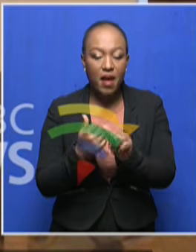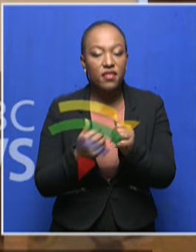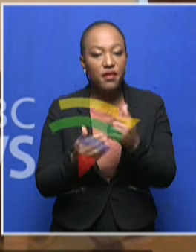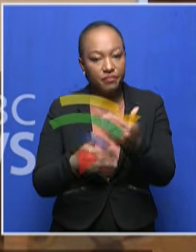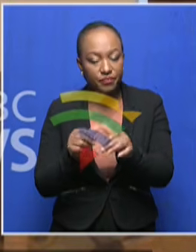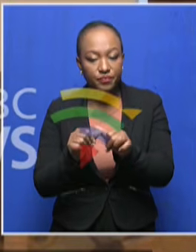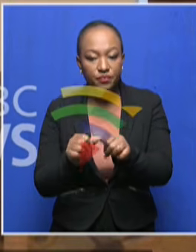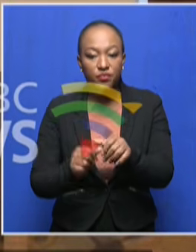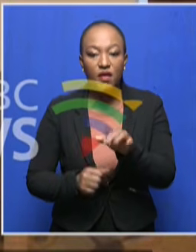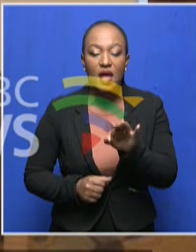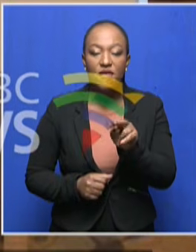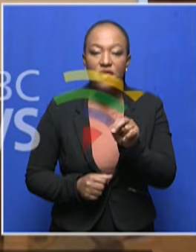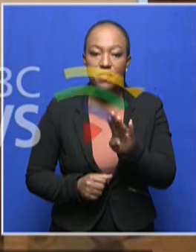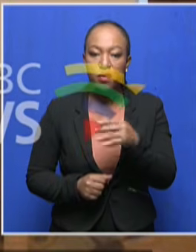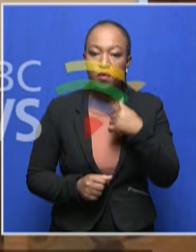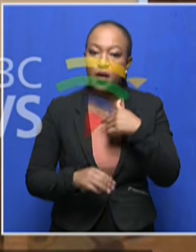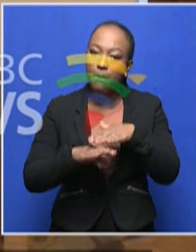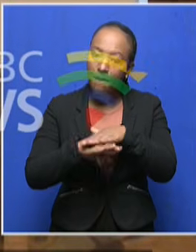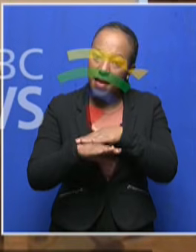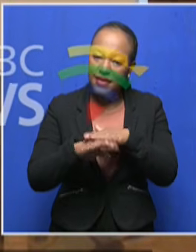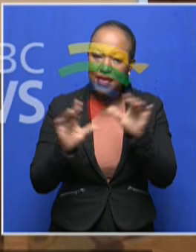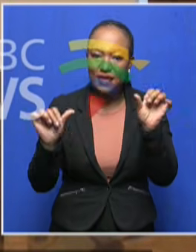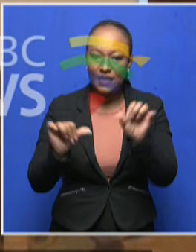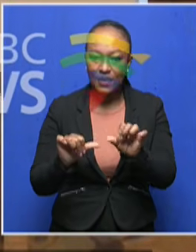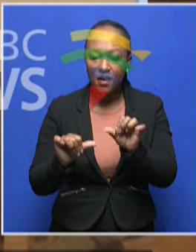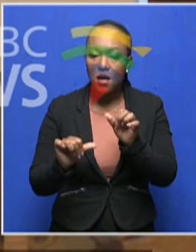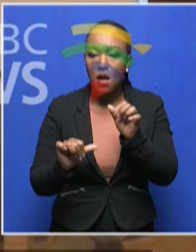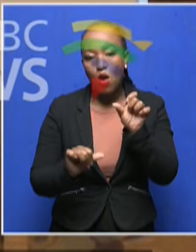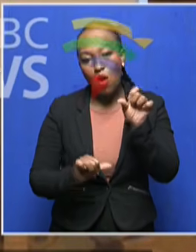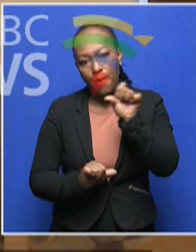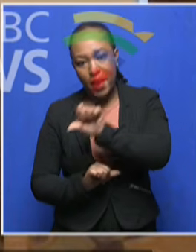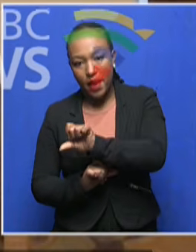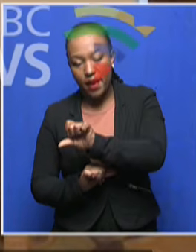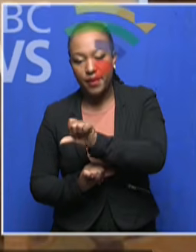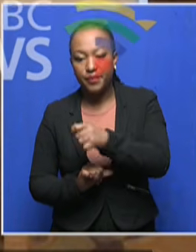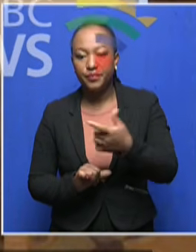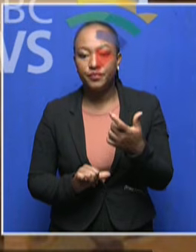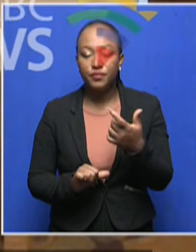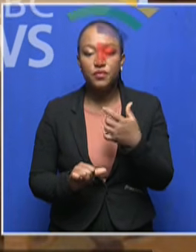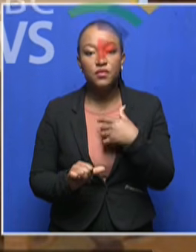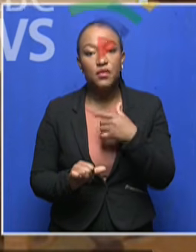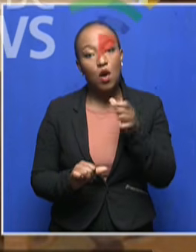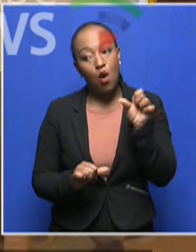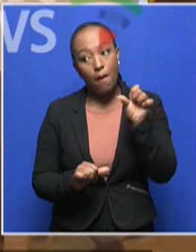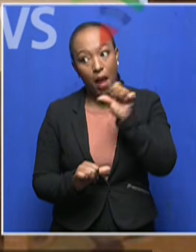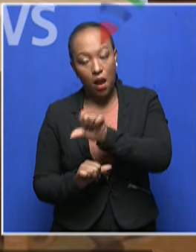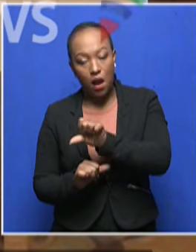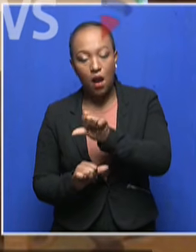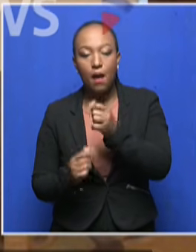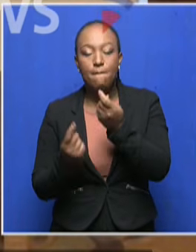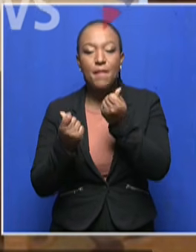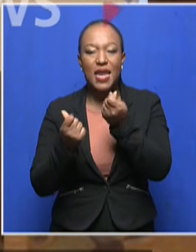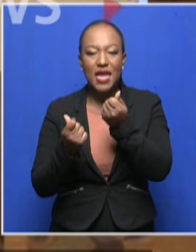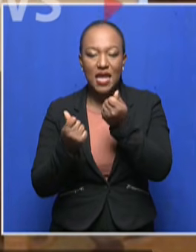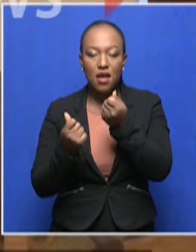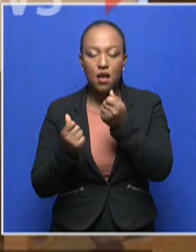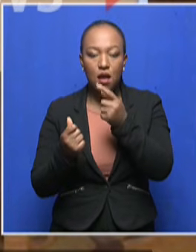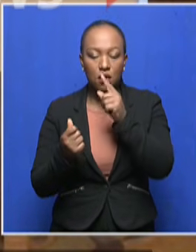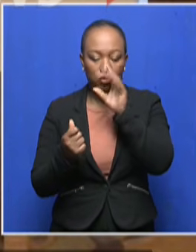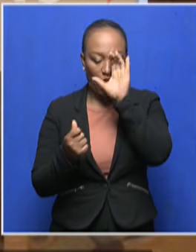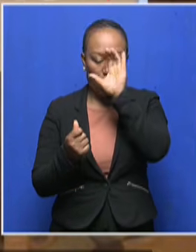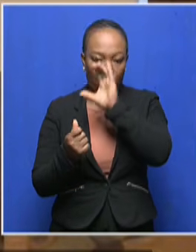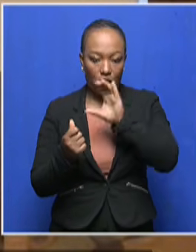say at F&B is sort of get back to the basics, go back and go and have a look. Really go and interrogate your money. Start having a look at where